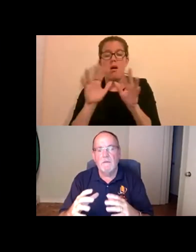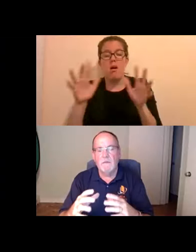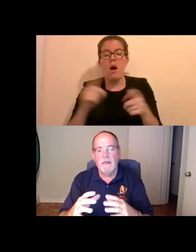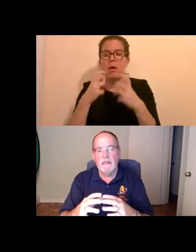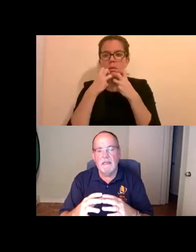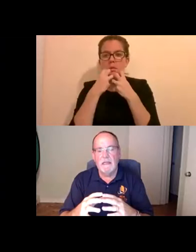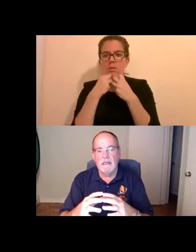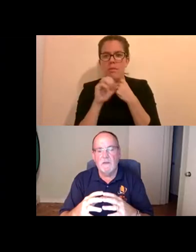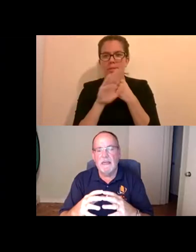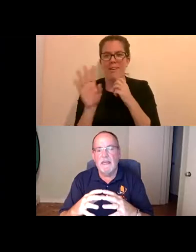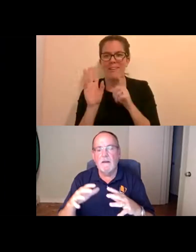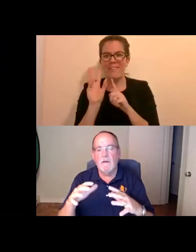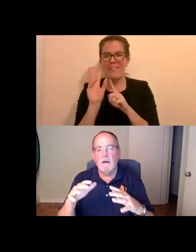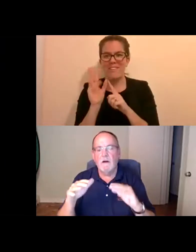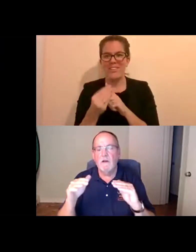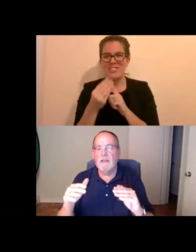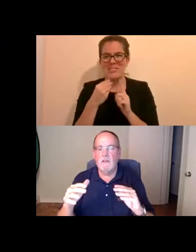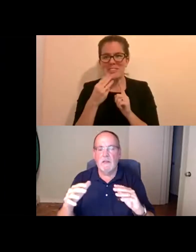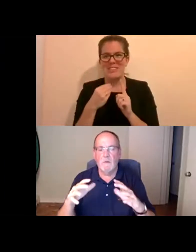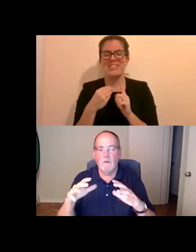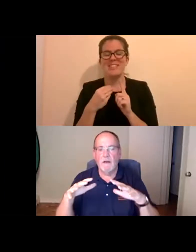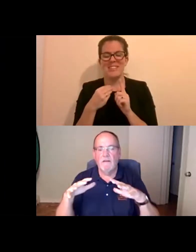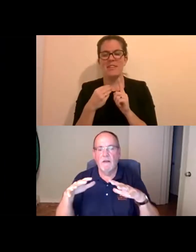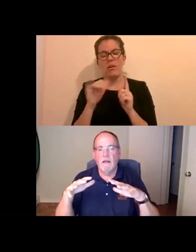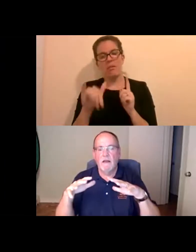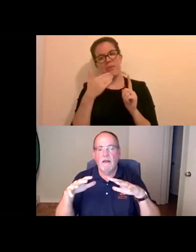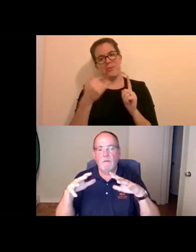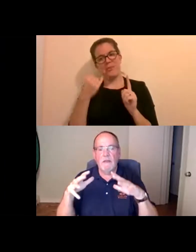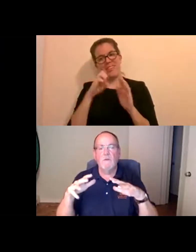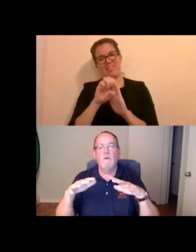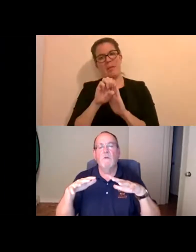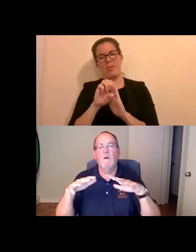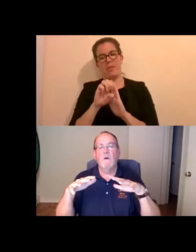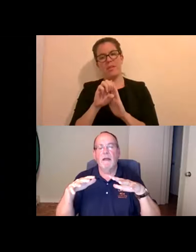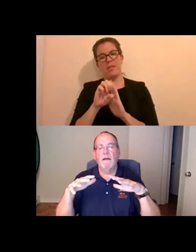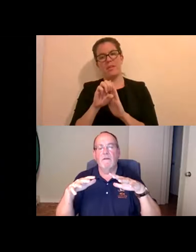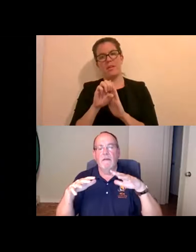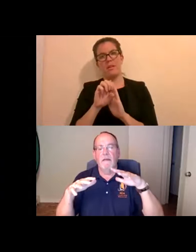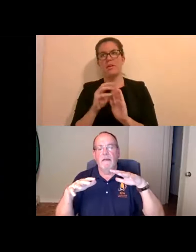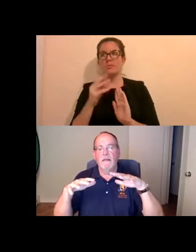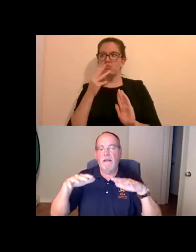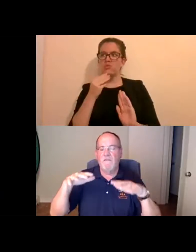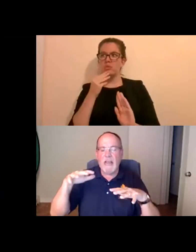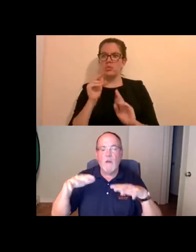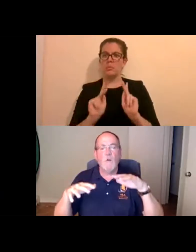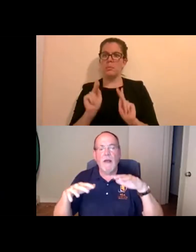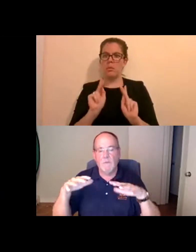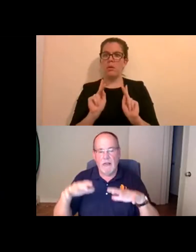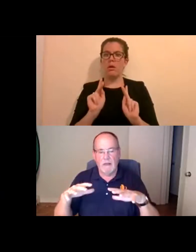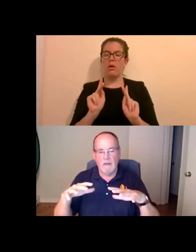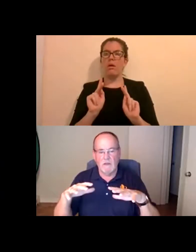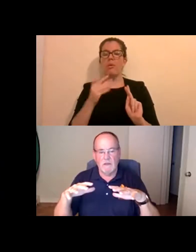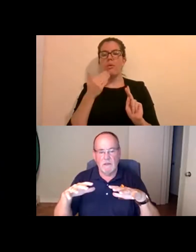were able to maintain that. So they are a good example of a people group who have found the